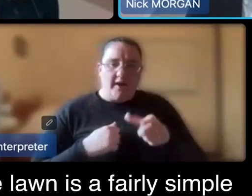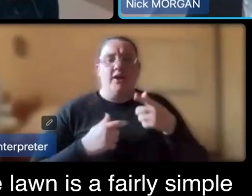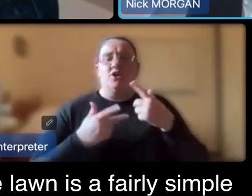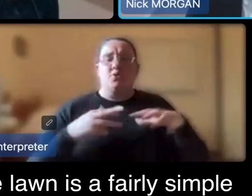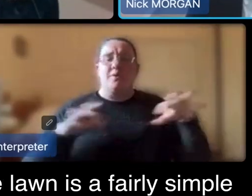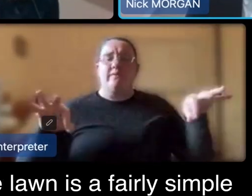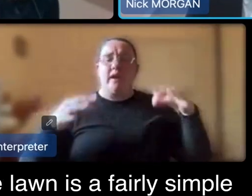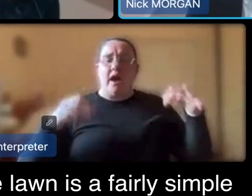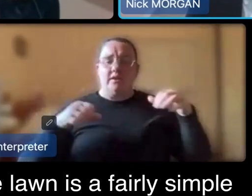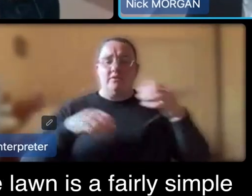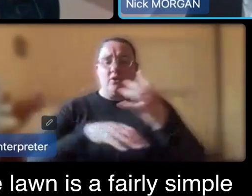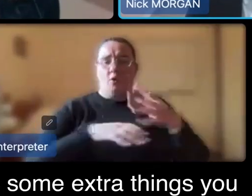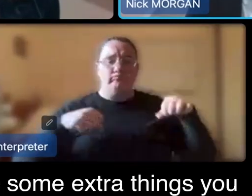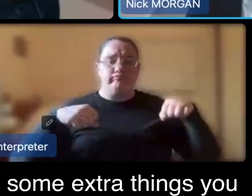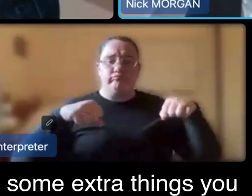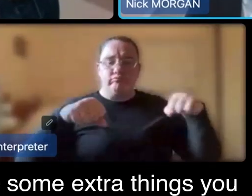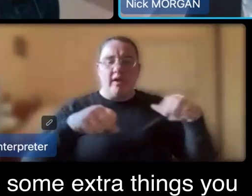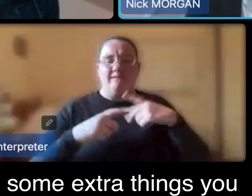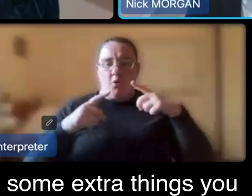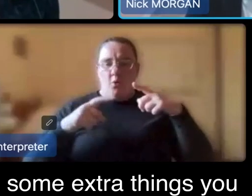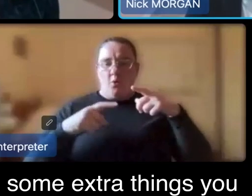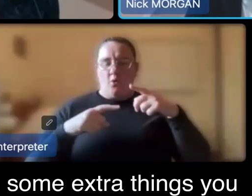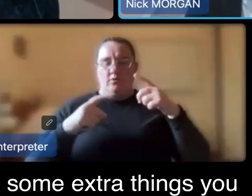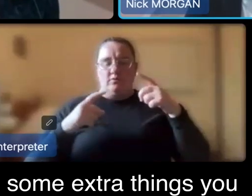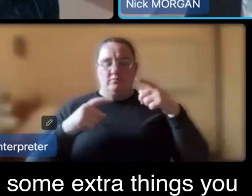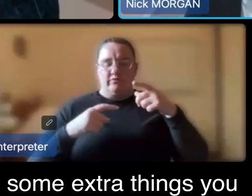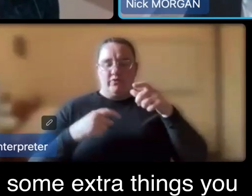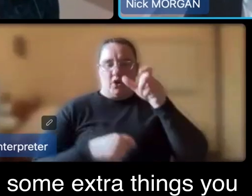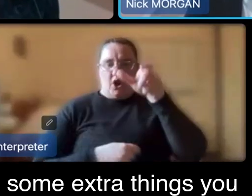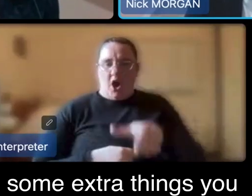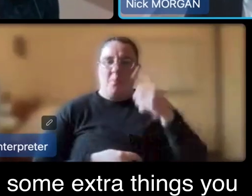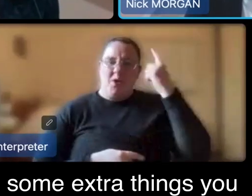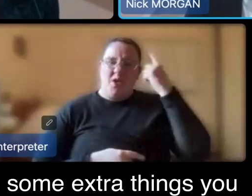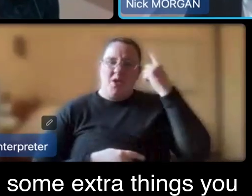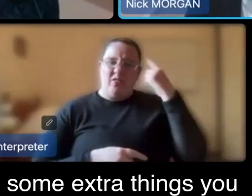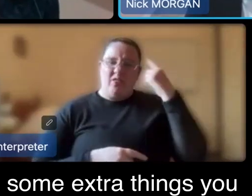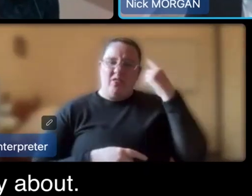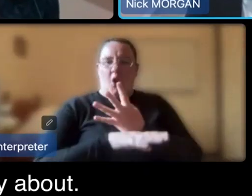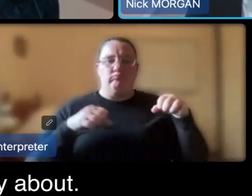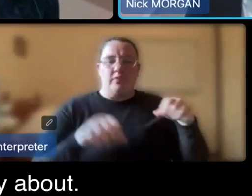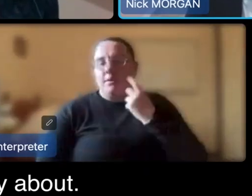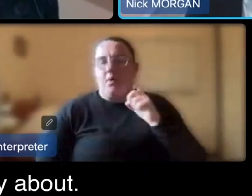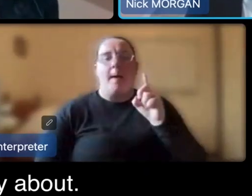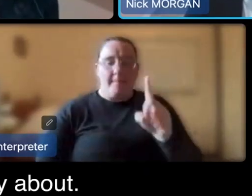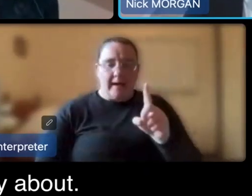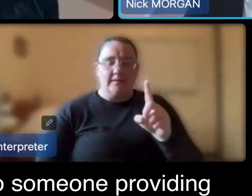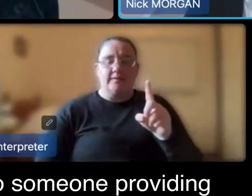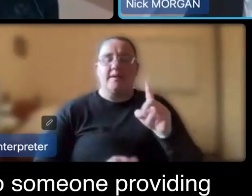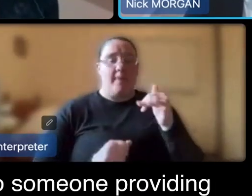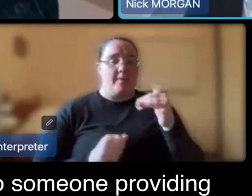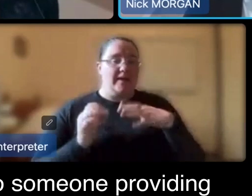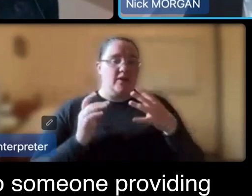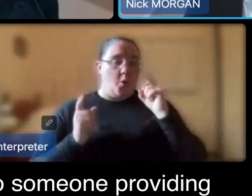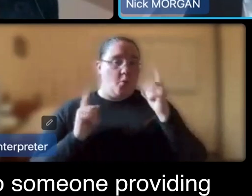still be that mowing the lawn's a fairly simple thing to do. But there may be some extra things you need to worry about.